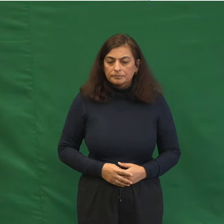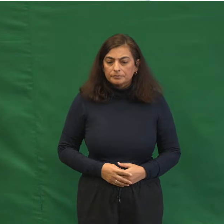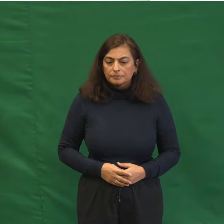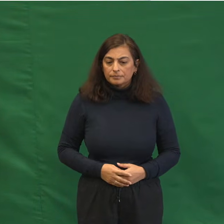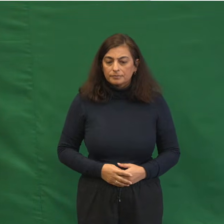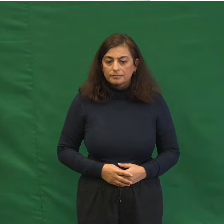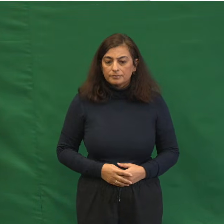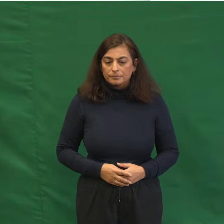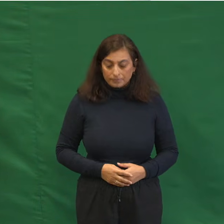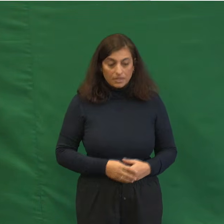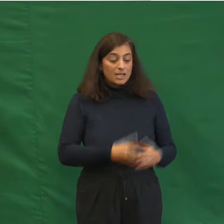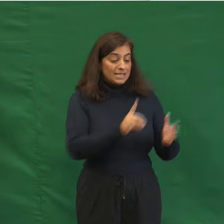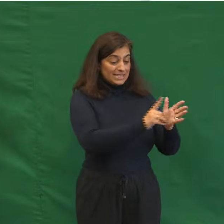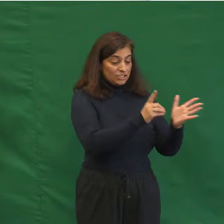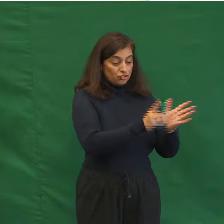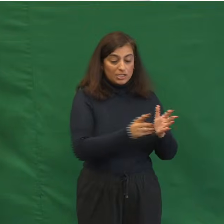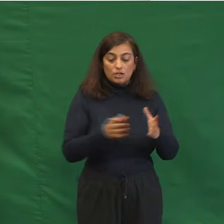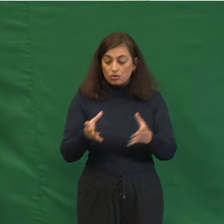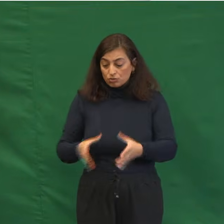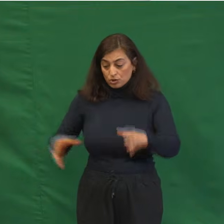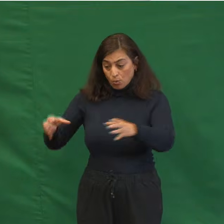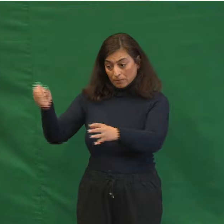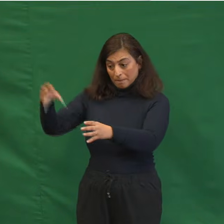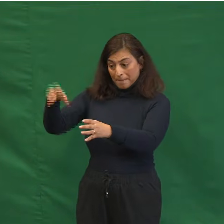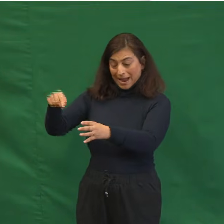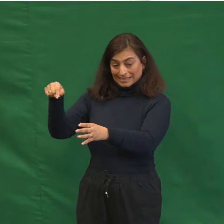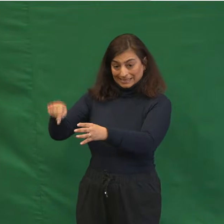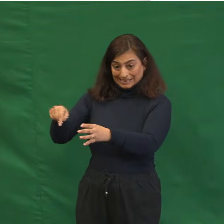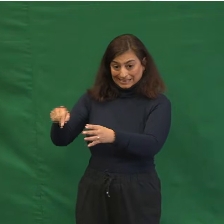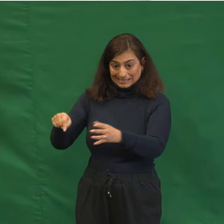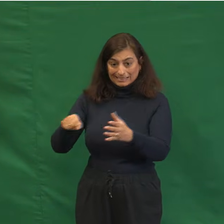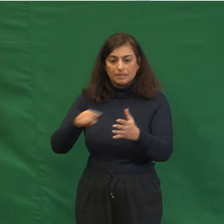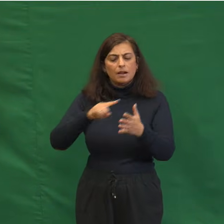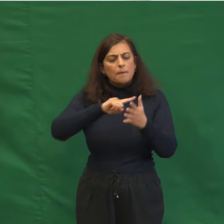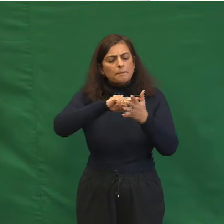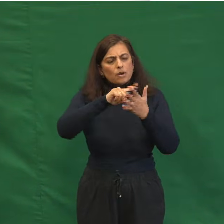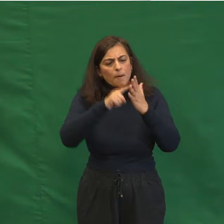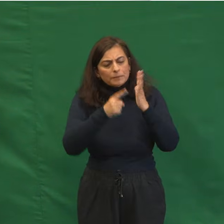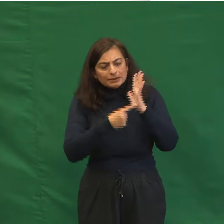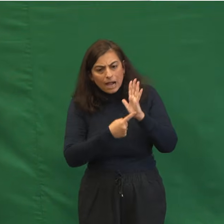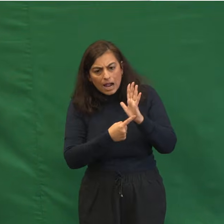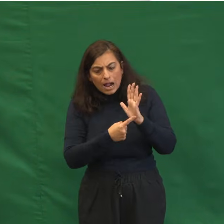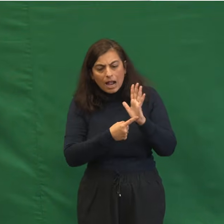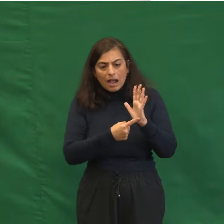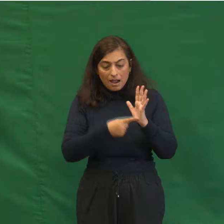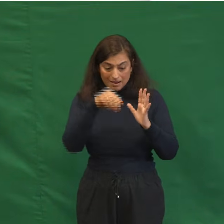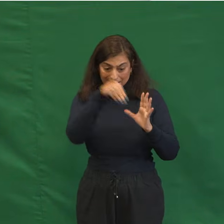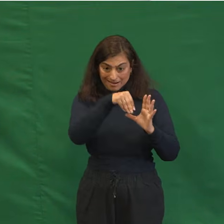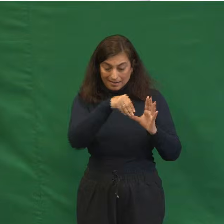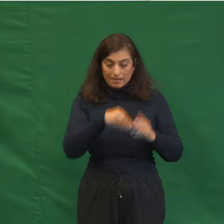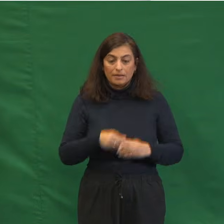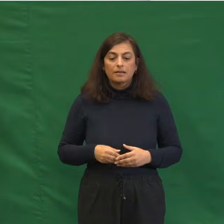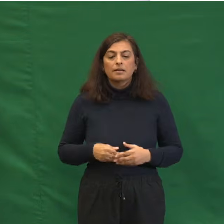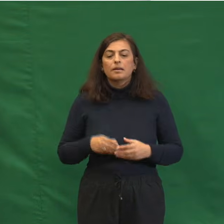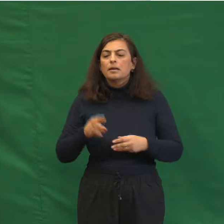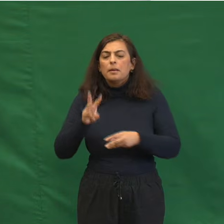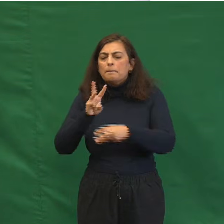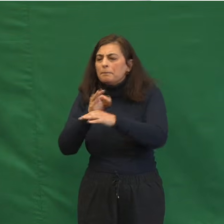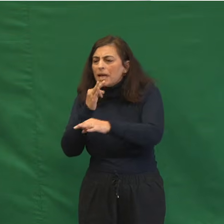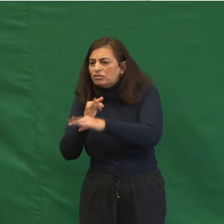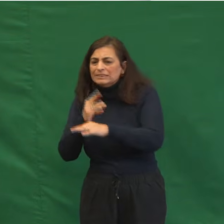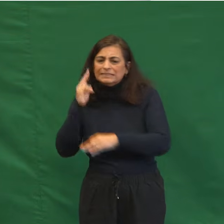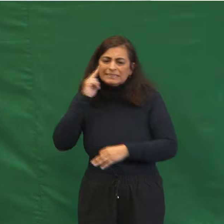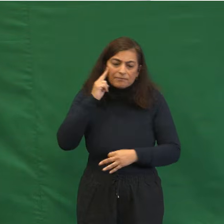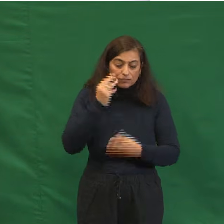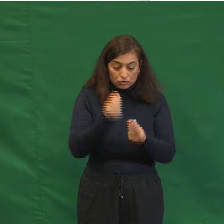added. Will there be sentences as well? Parents of deaf children struggle to learn as they